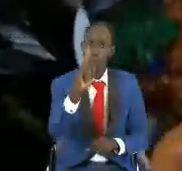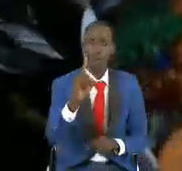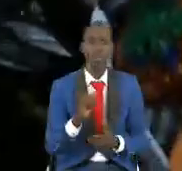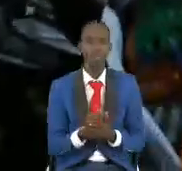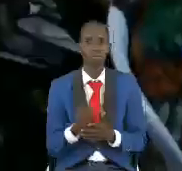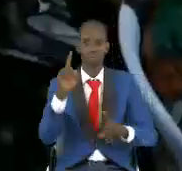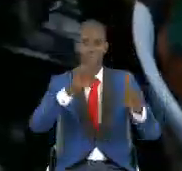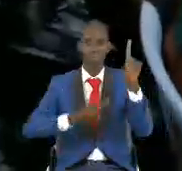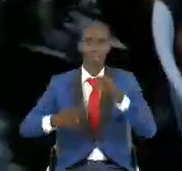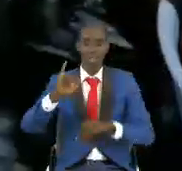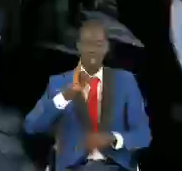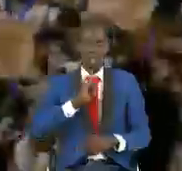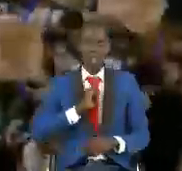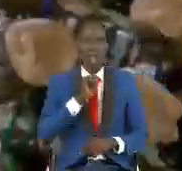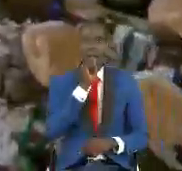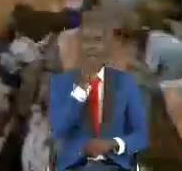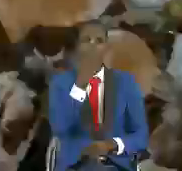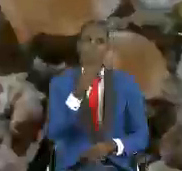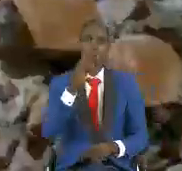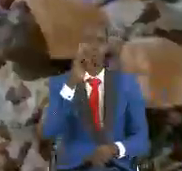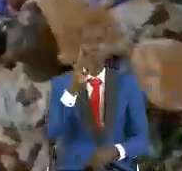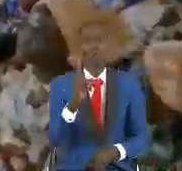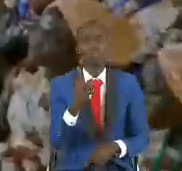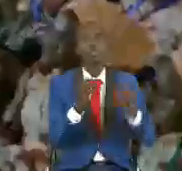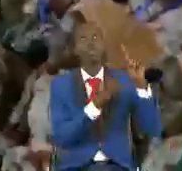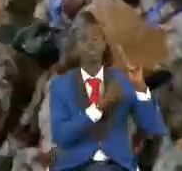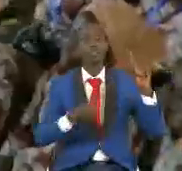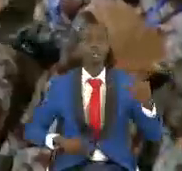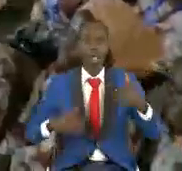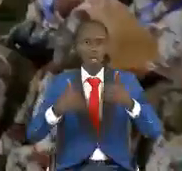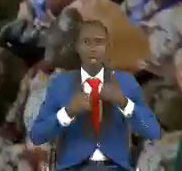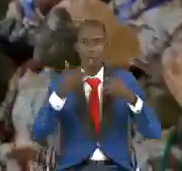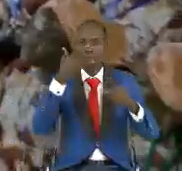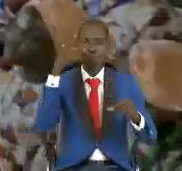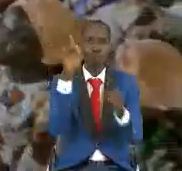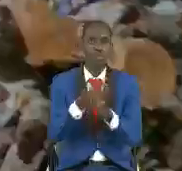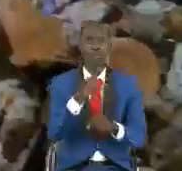am the one. The Lord has promised redemption for me.